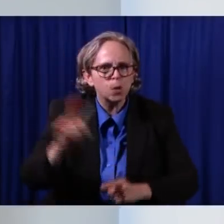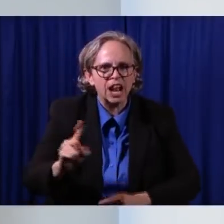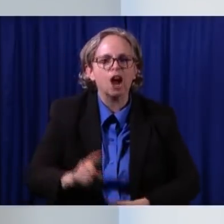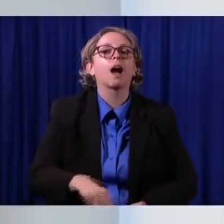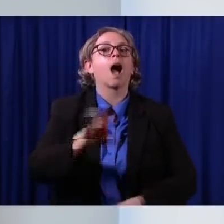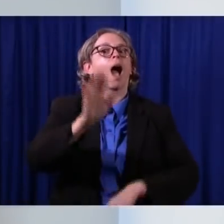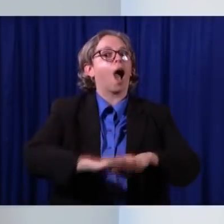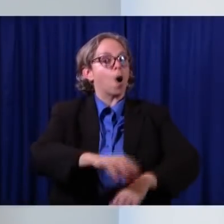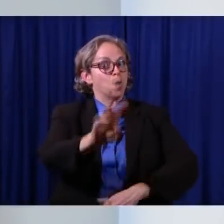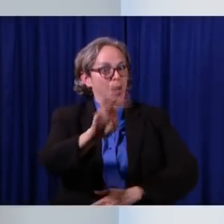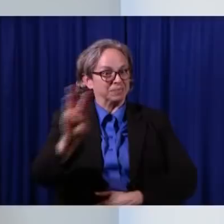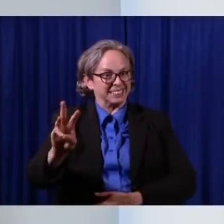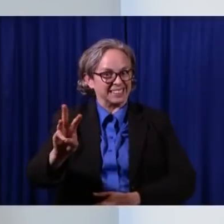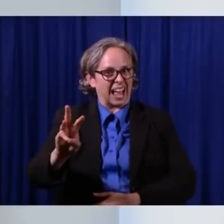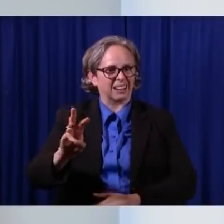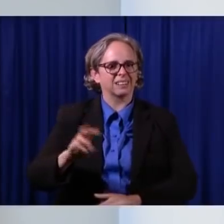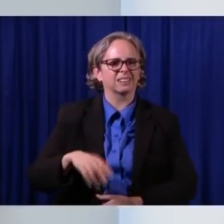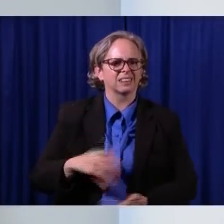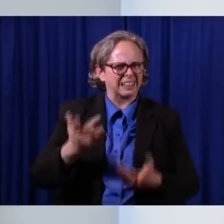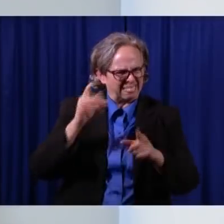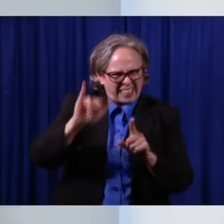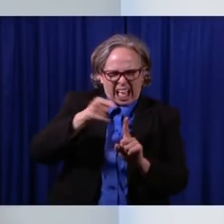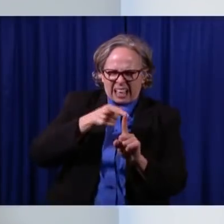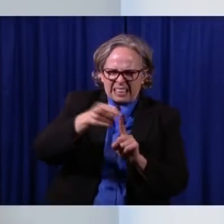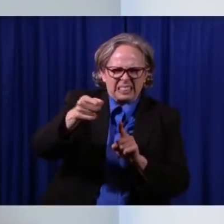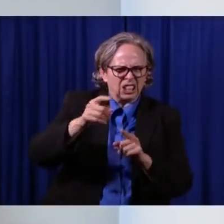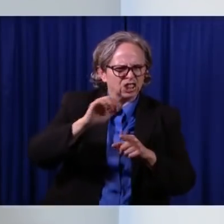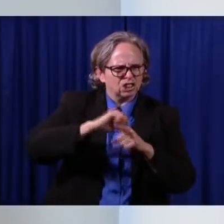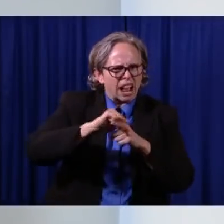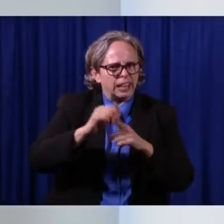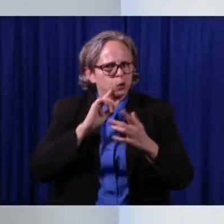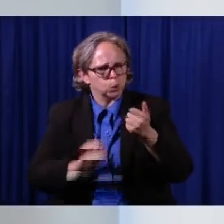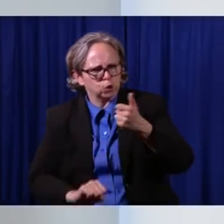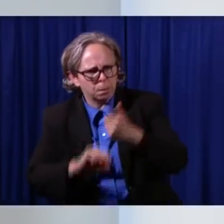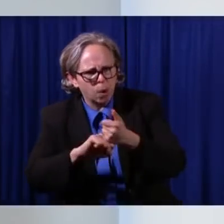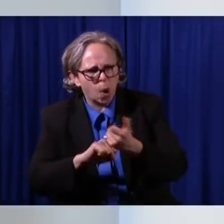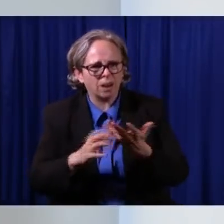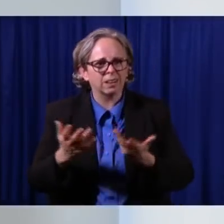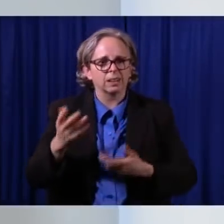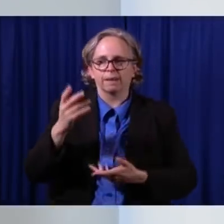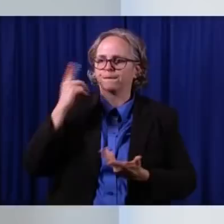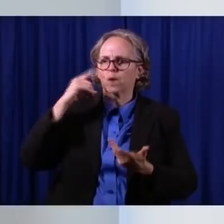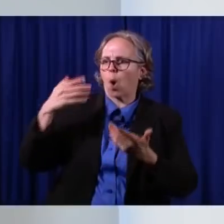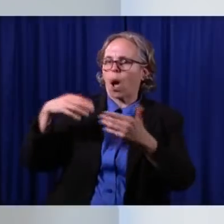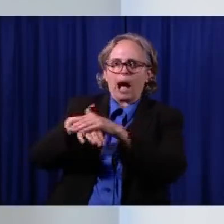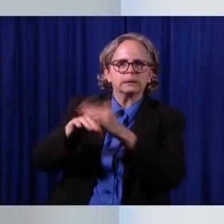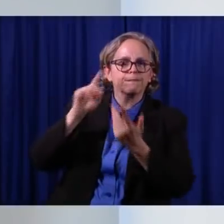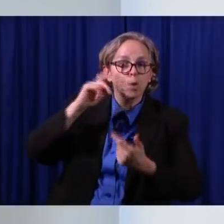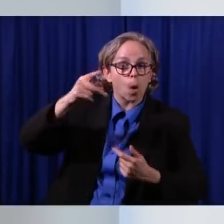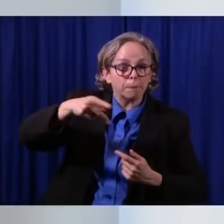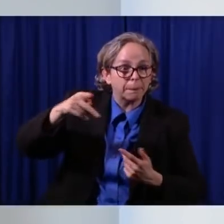services, and access to personal protective equipment so that